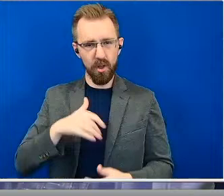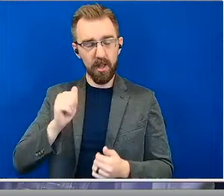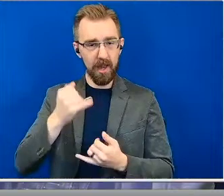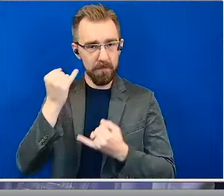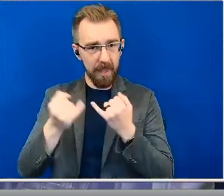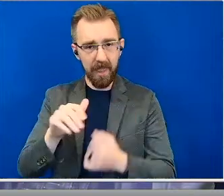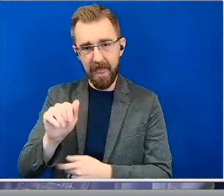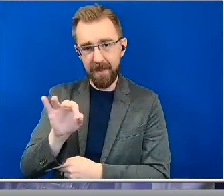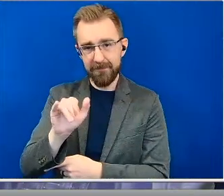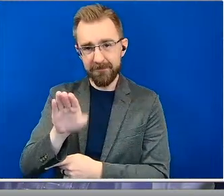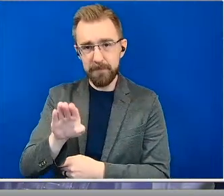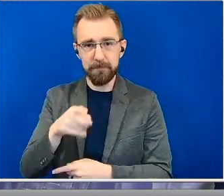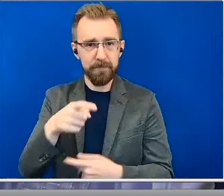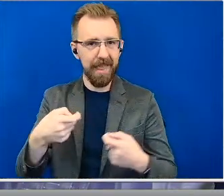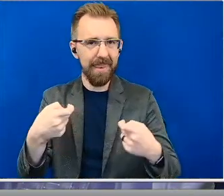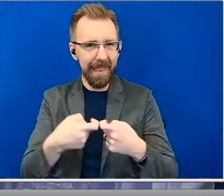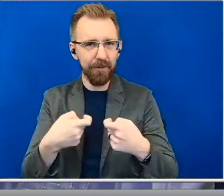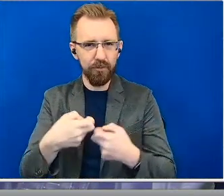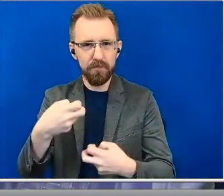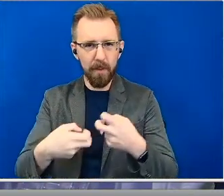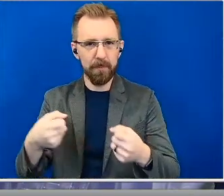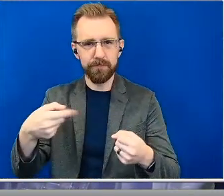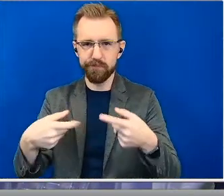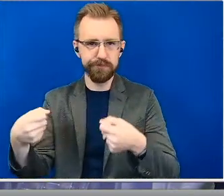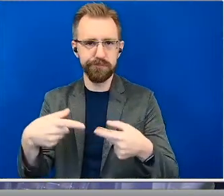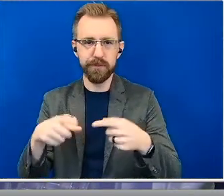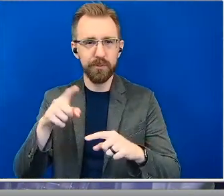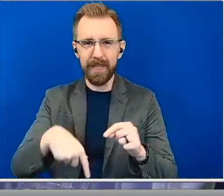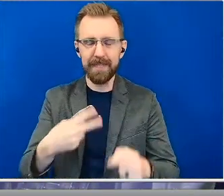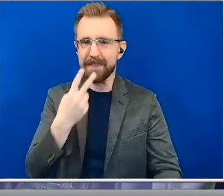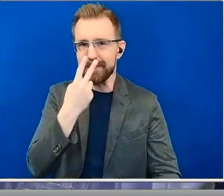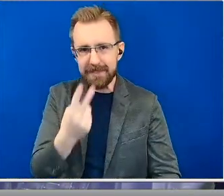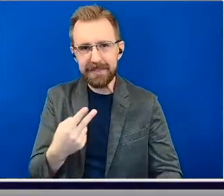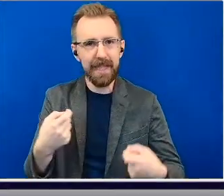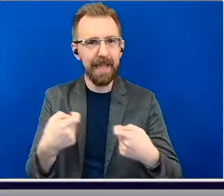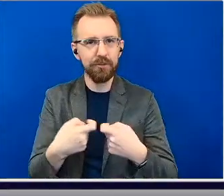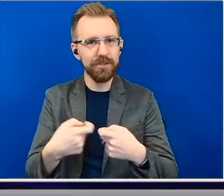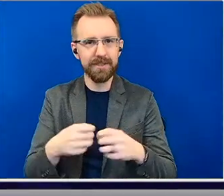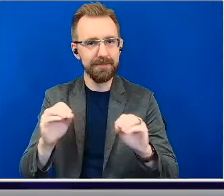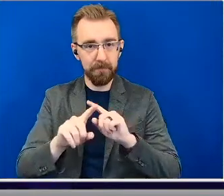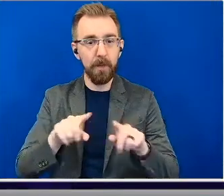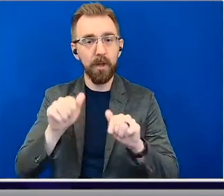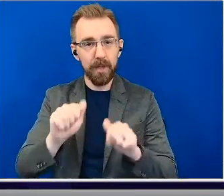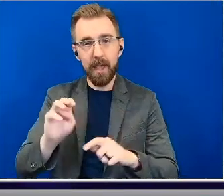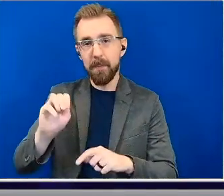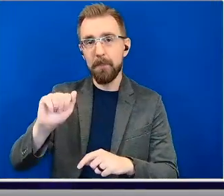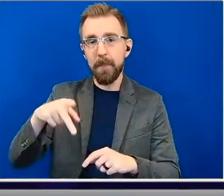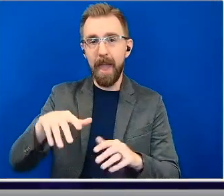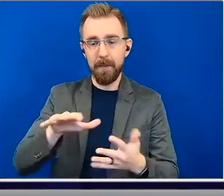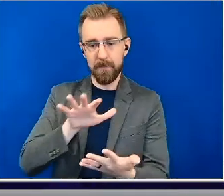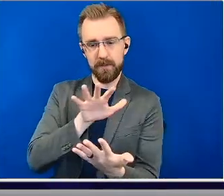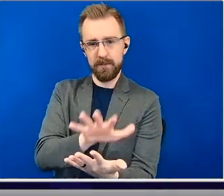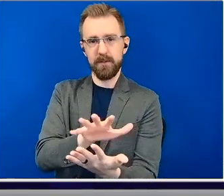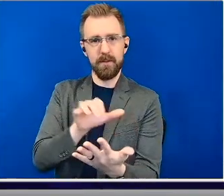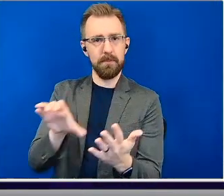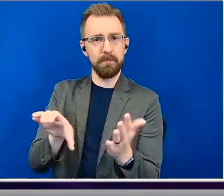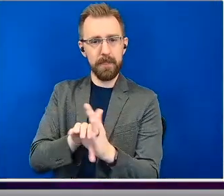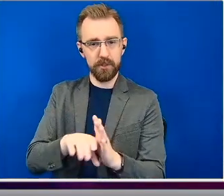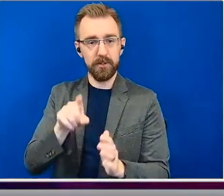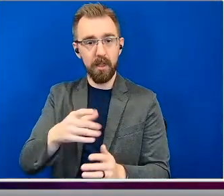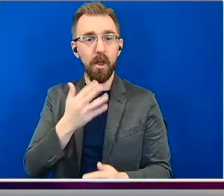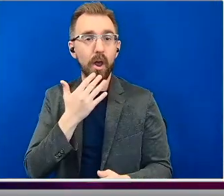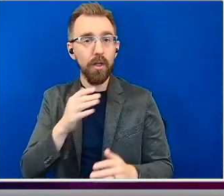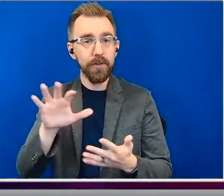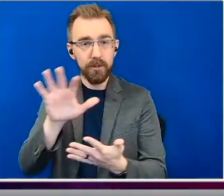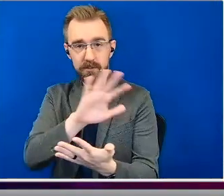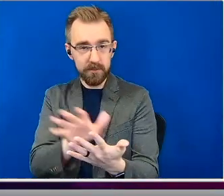is an electrical problem, so you really cannot see electricity, but you can actually map it. So that's what those colorful pictures are about, is mapping